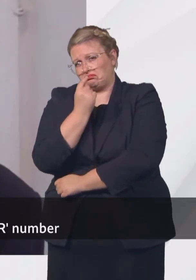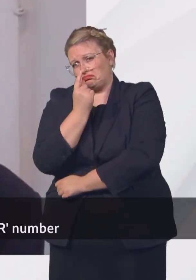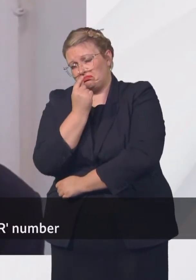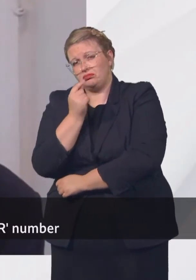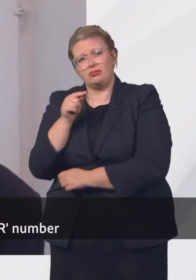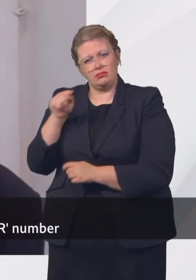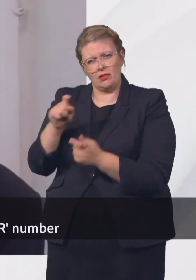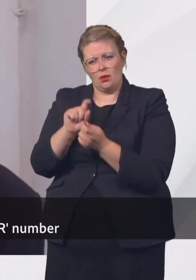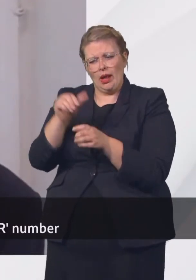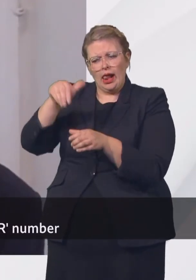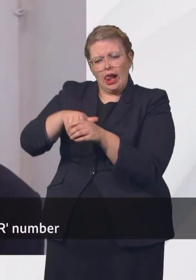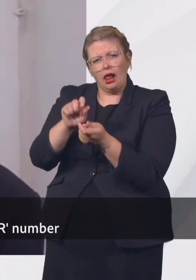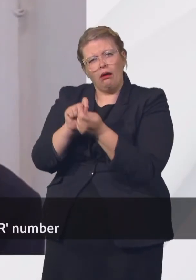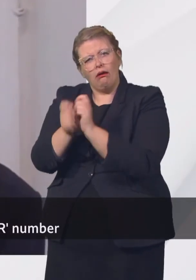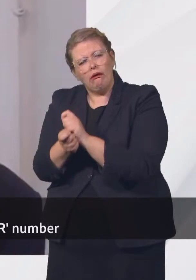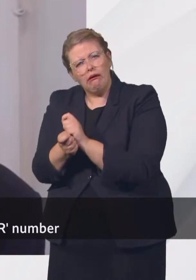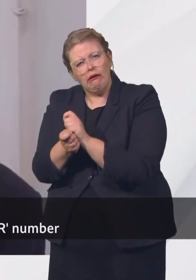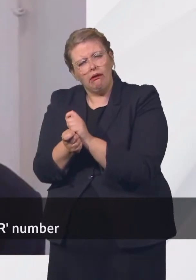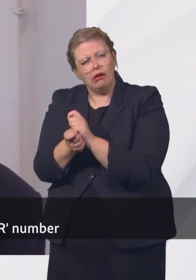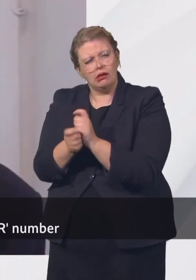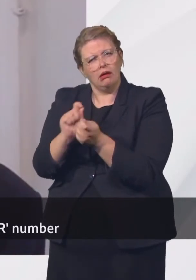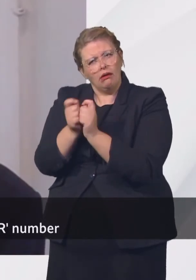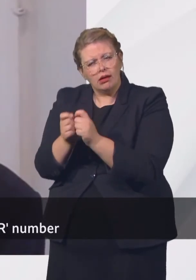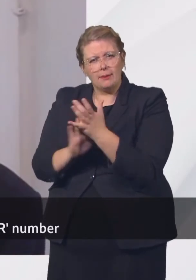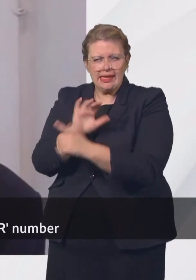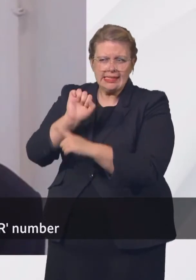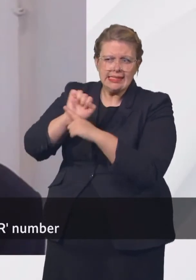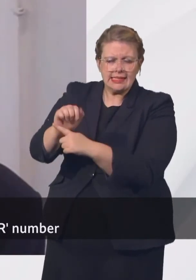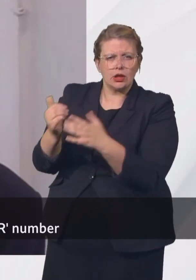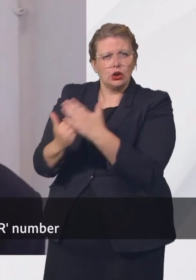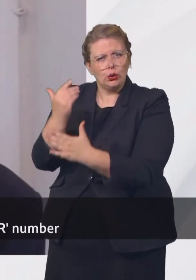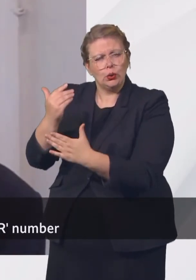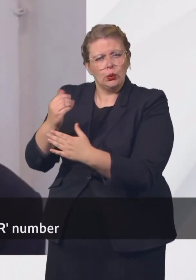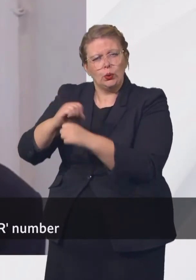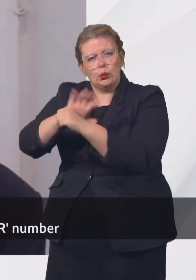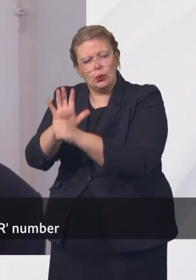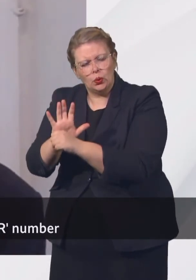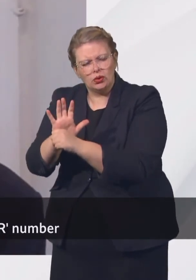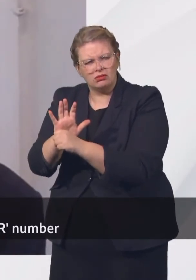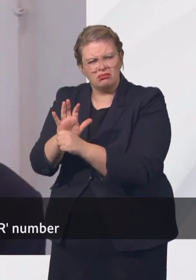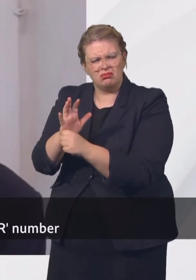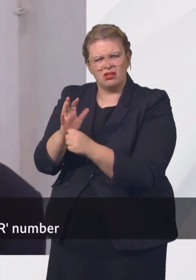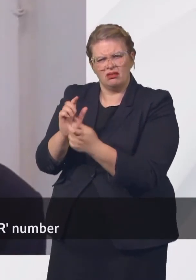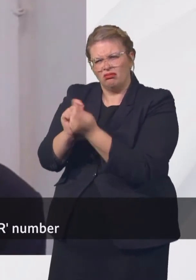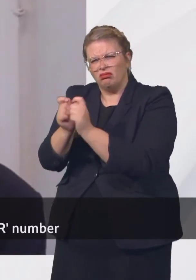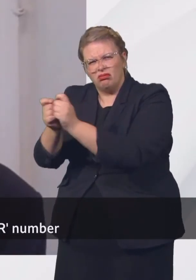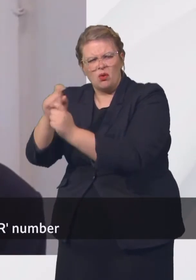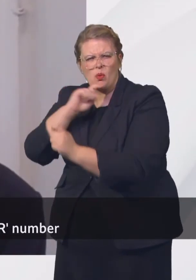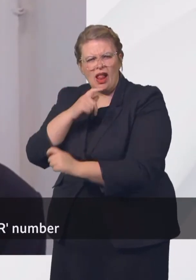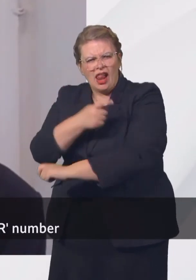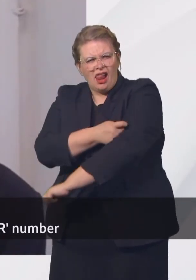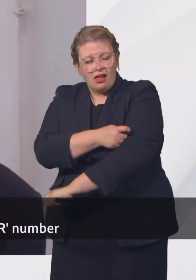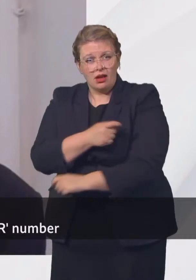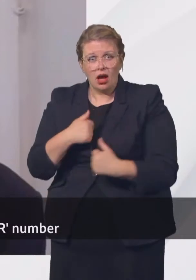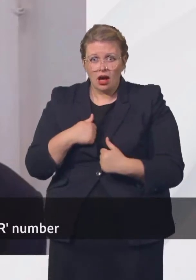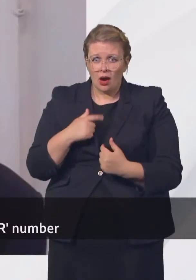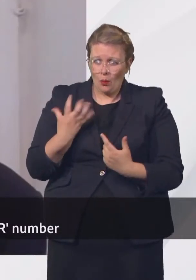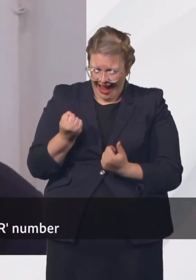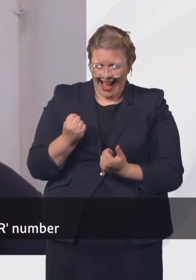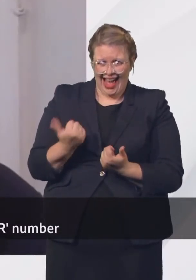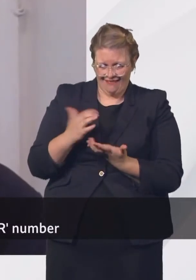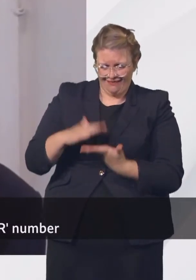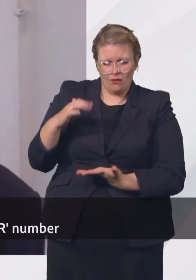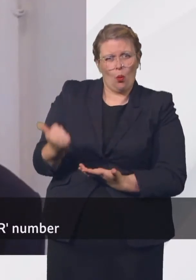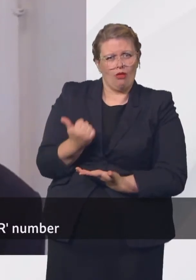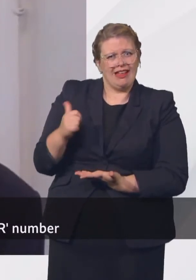vaccinate the population 3 times over, why do we need them? And shouldn't we be giving them to India or other countries in desperate need? And